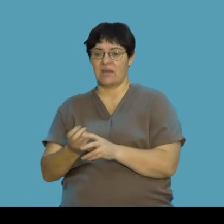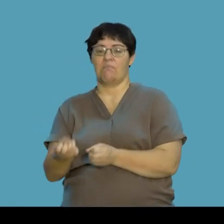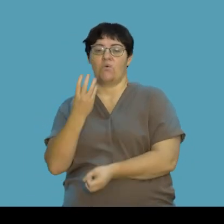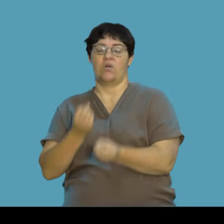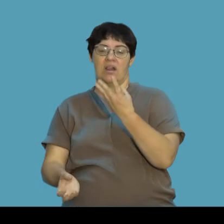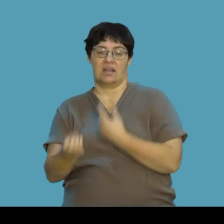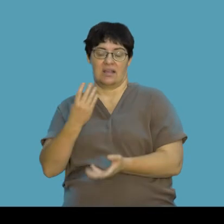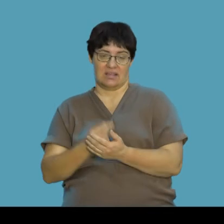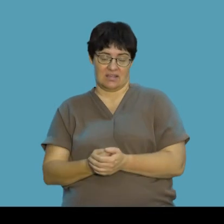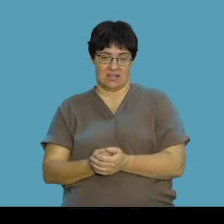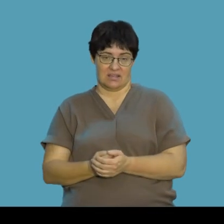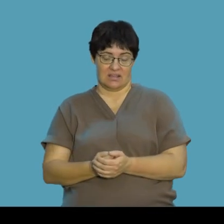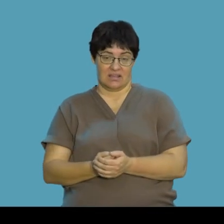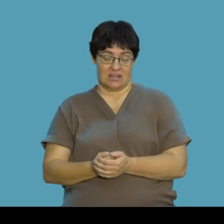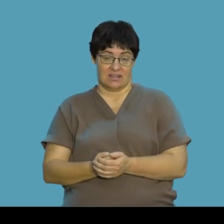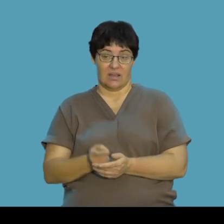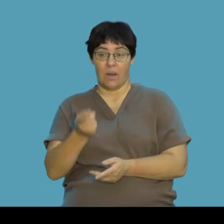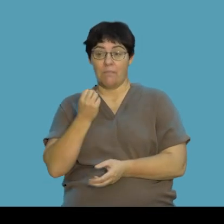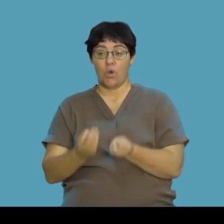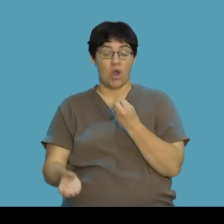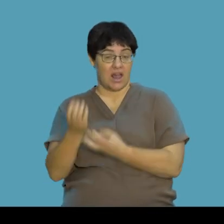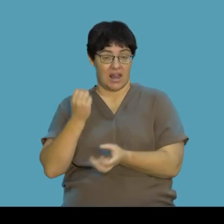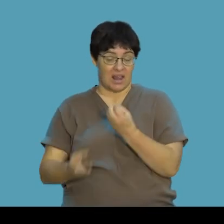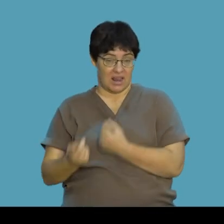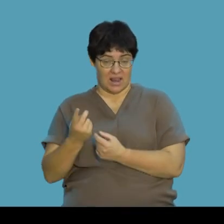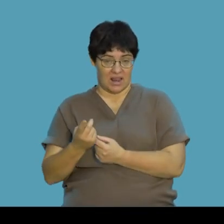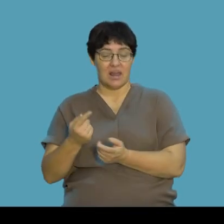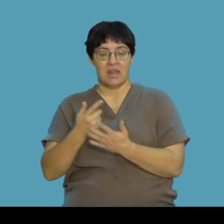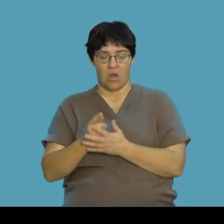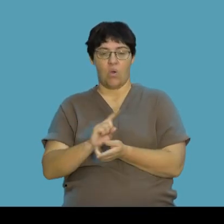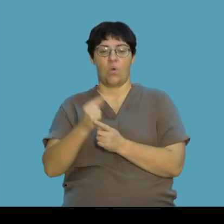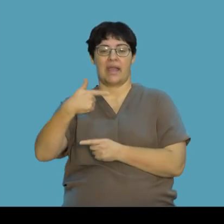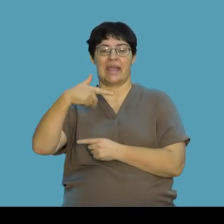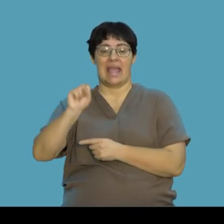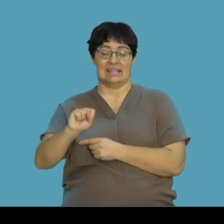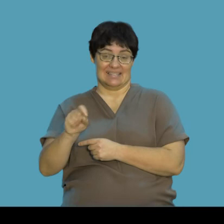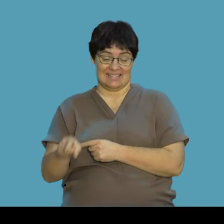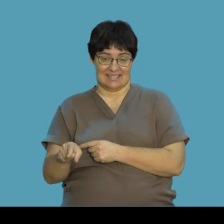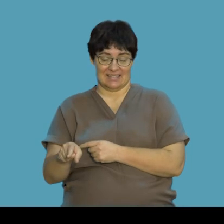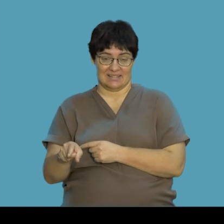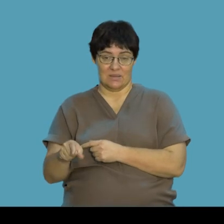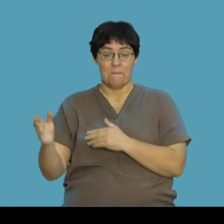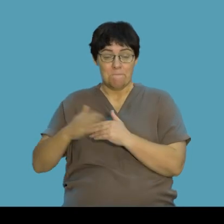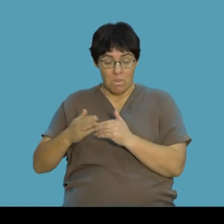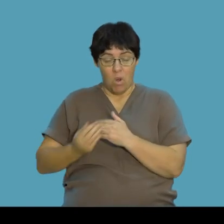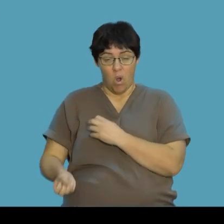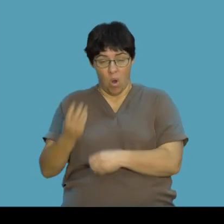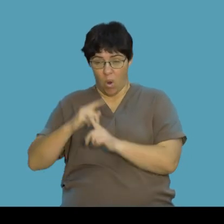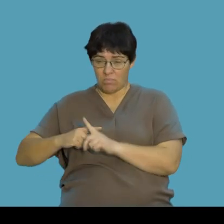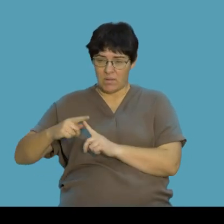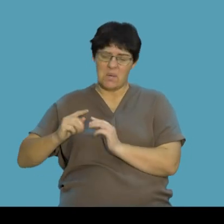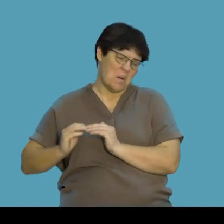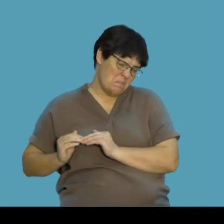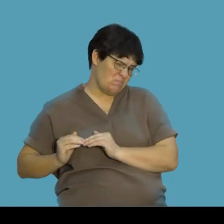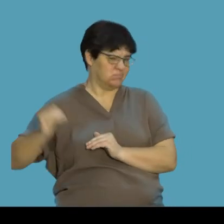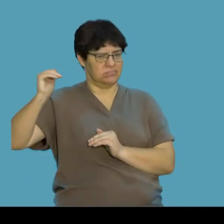after phase 4, these particles are actually in gaseous form. So the further heating will sharply increase the